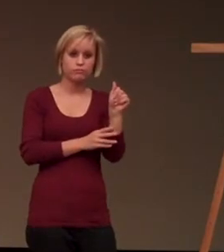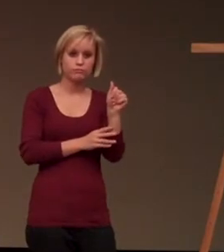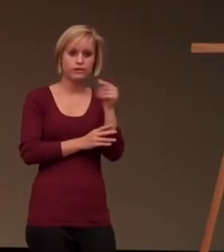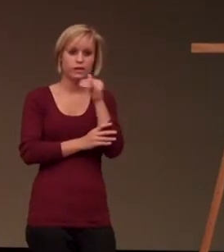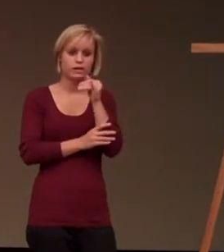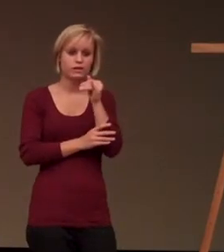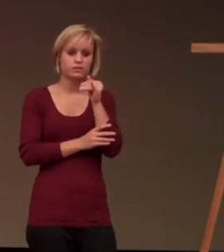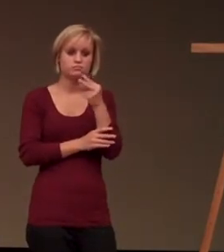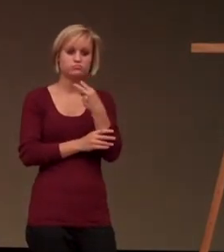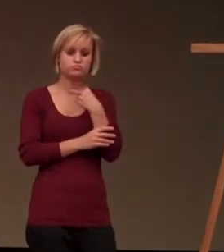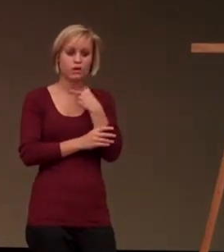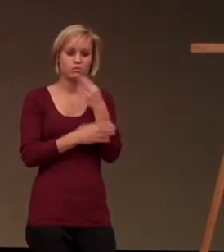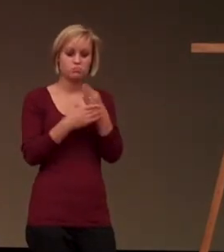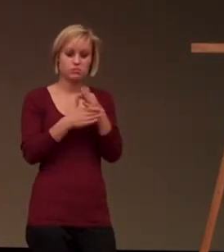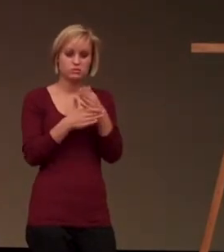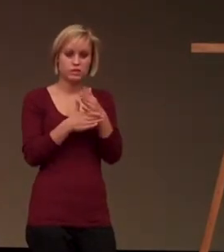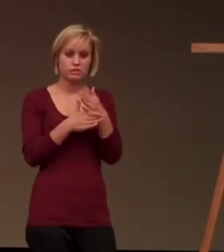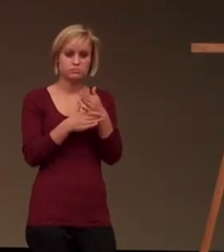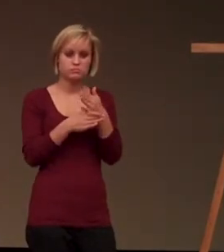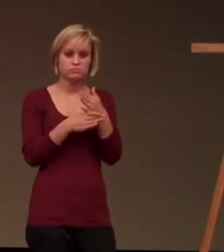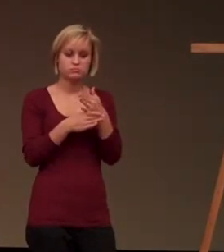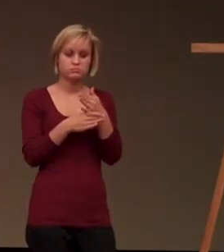is stuck between